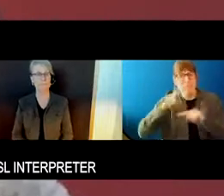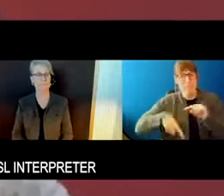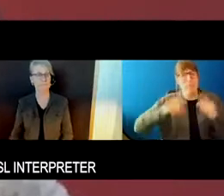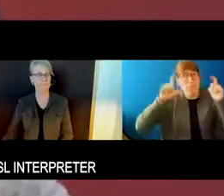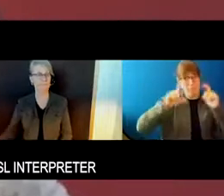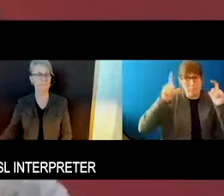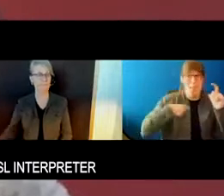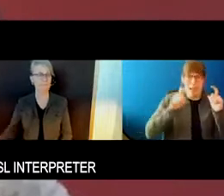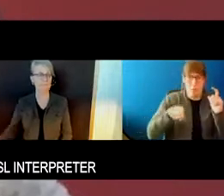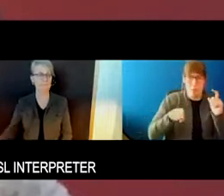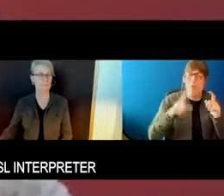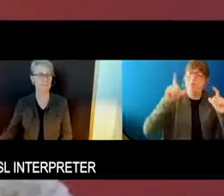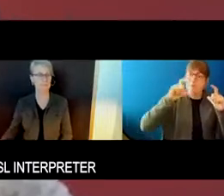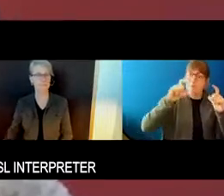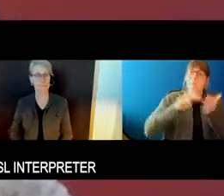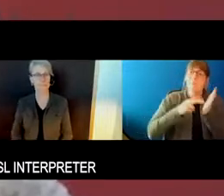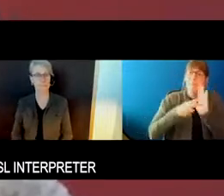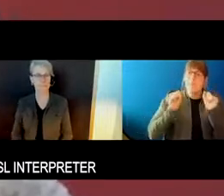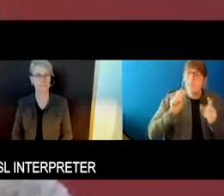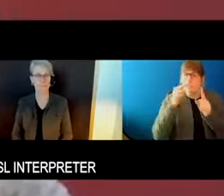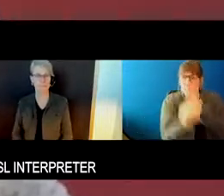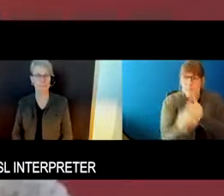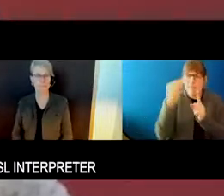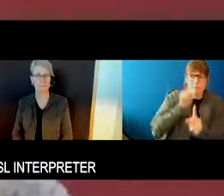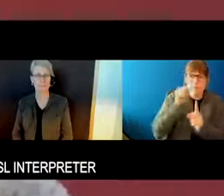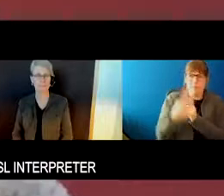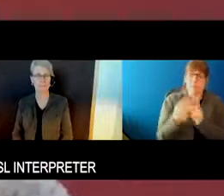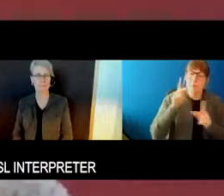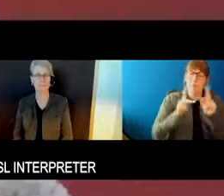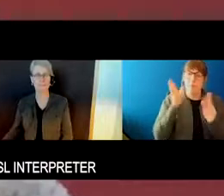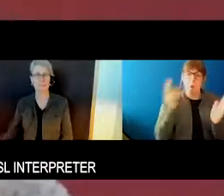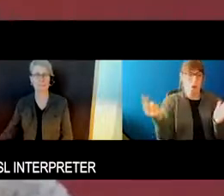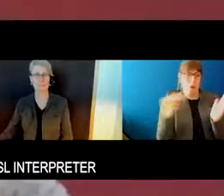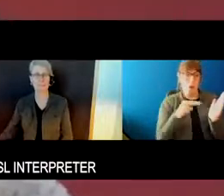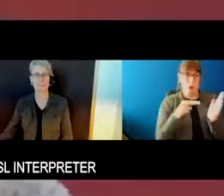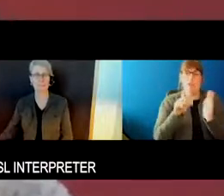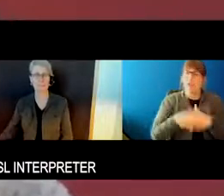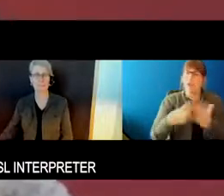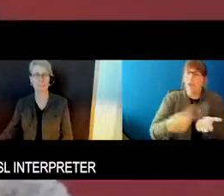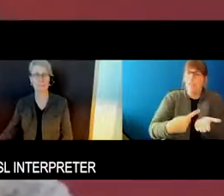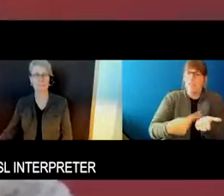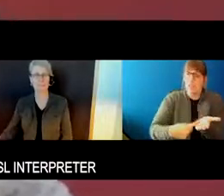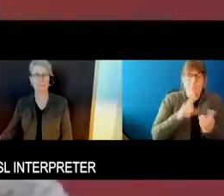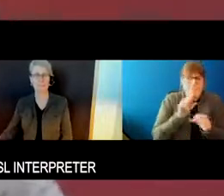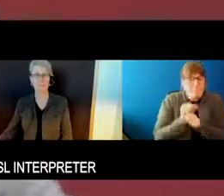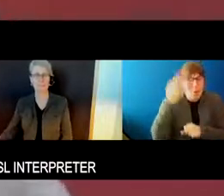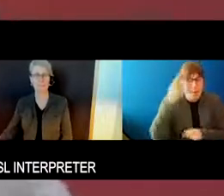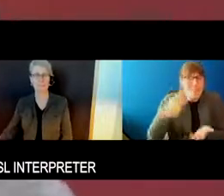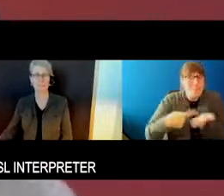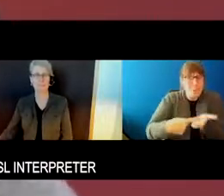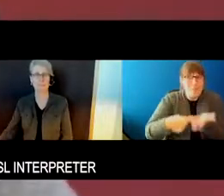articulate into words. And that it allowed for interpretation, and it allowed for people to come to